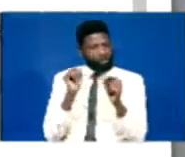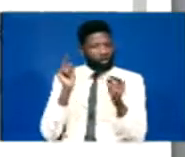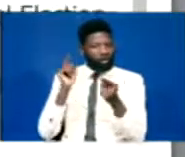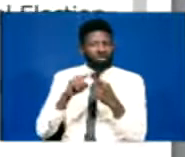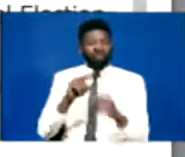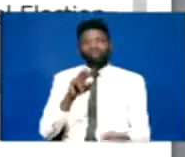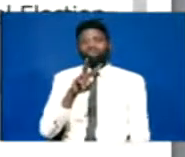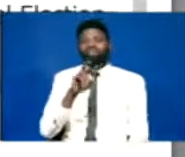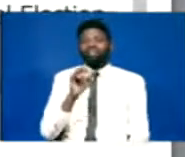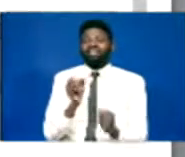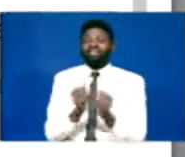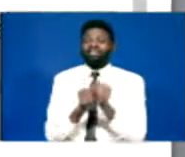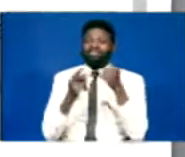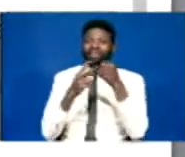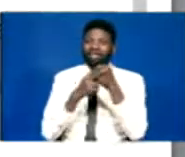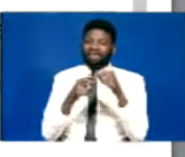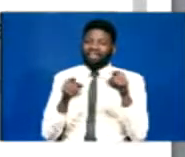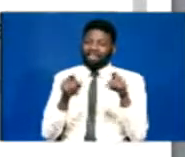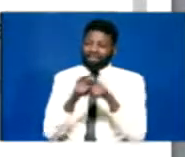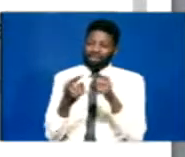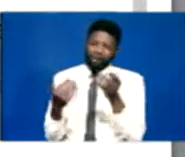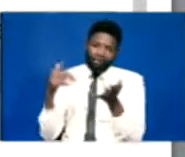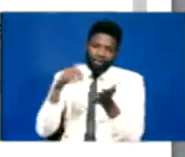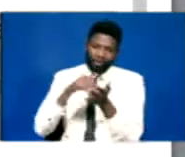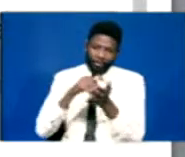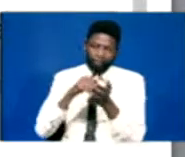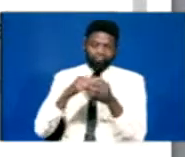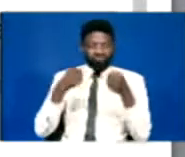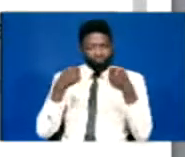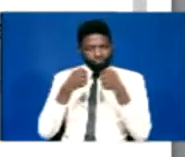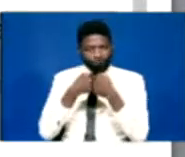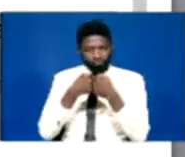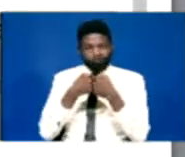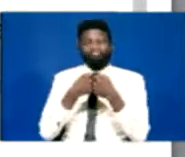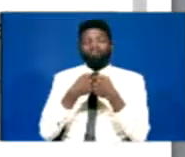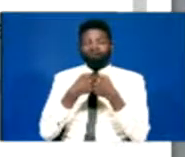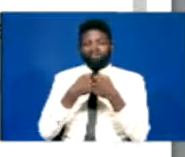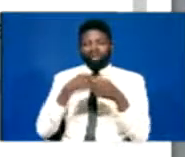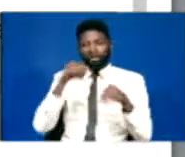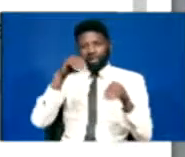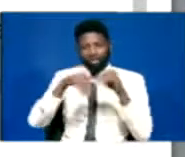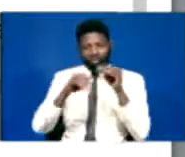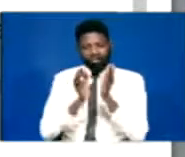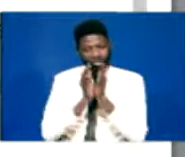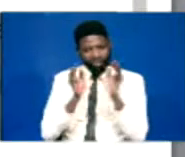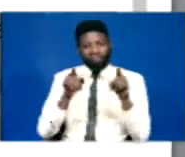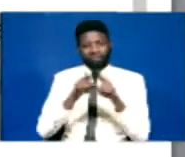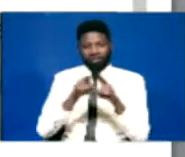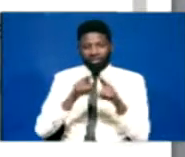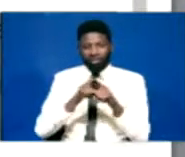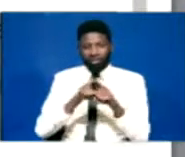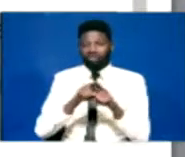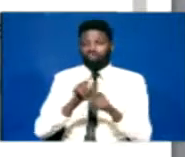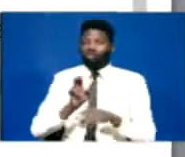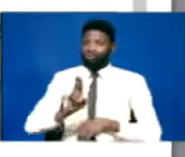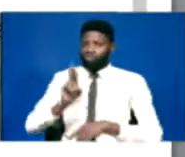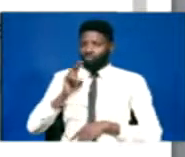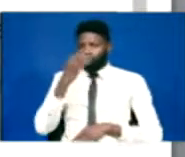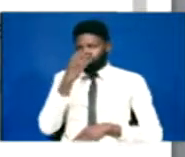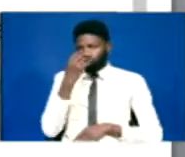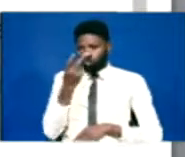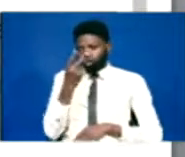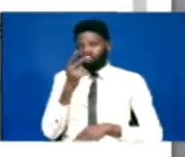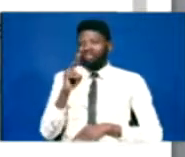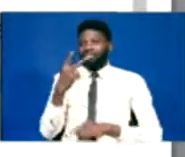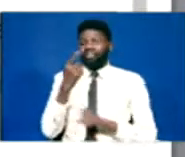2017, the duo went at it again, Uhuru and William Ruto, and successfully winning a second term in